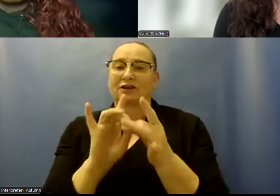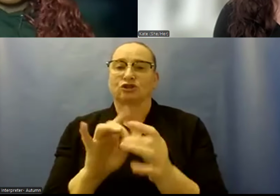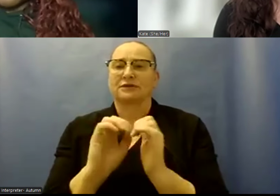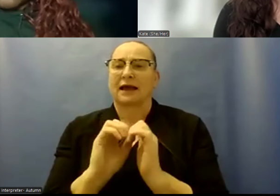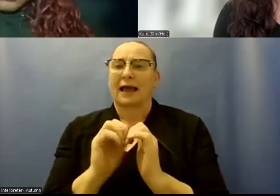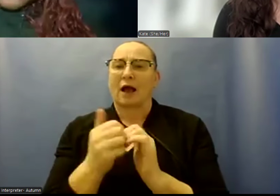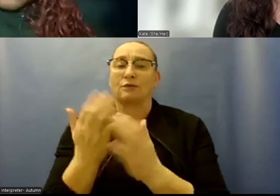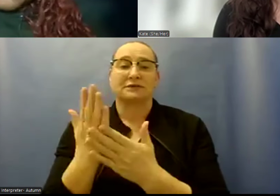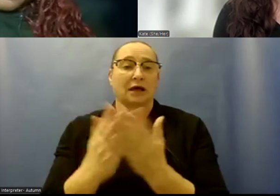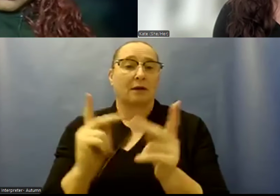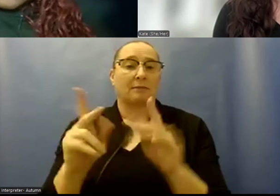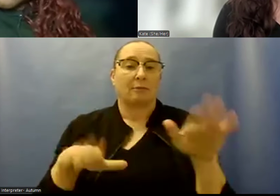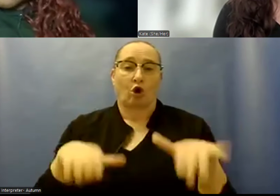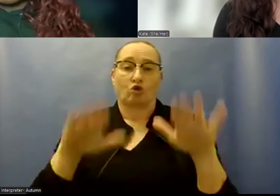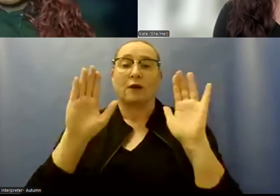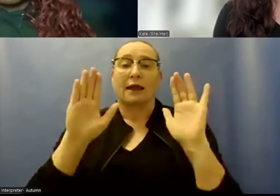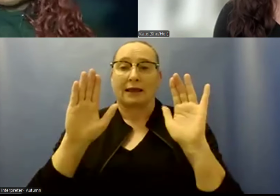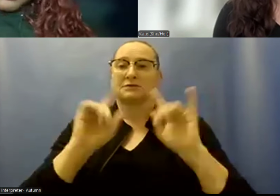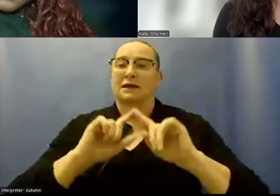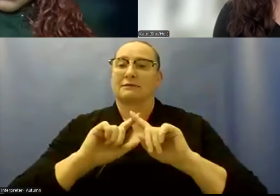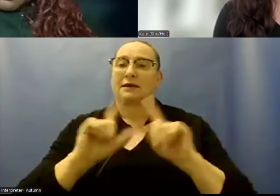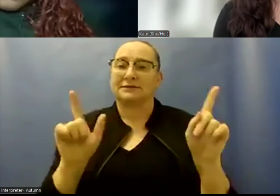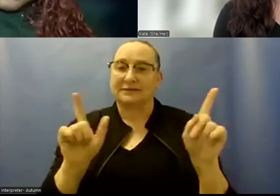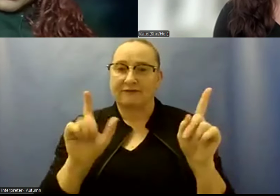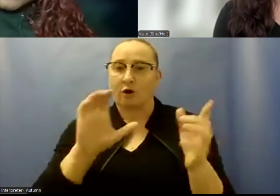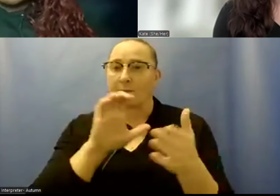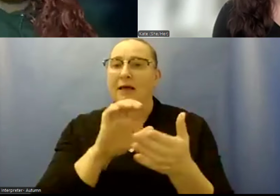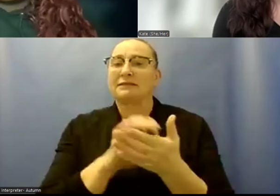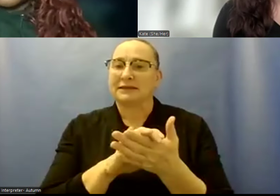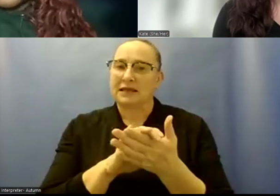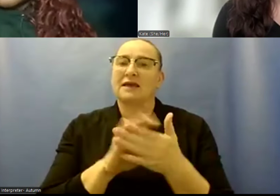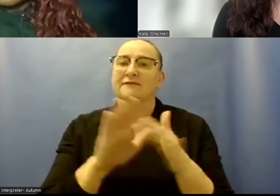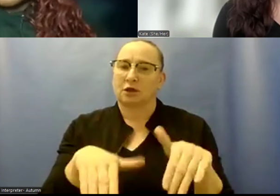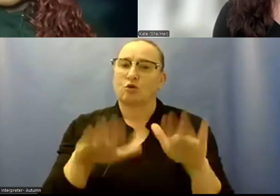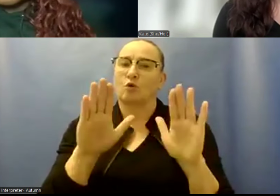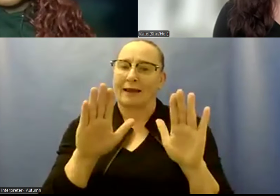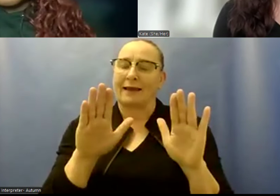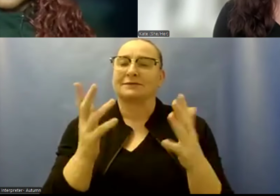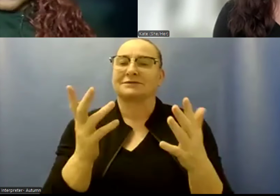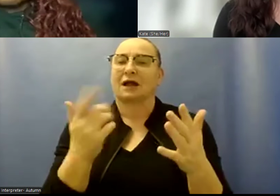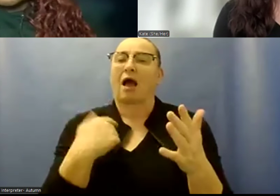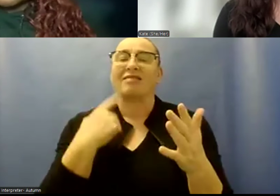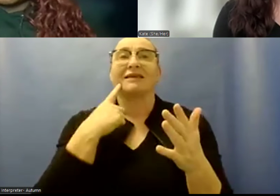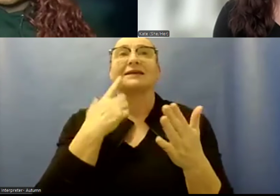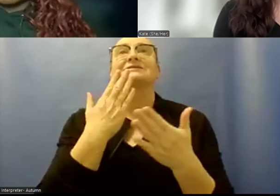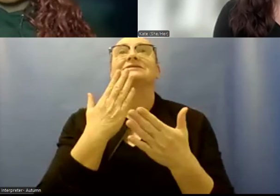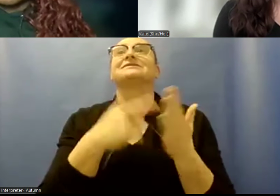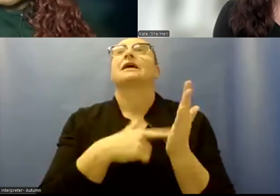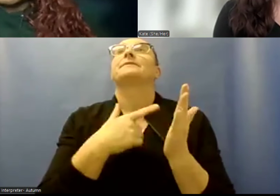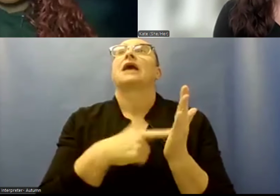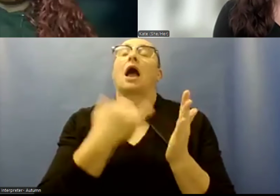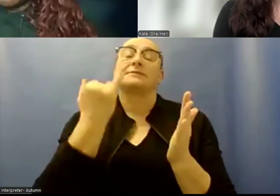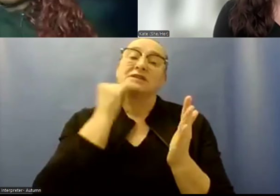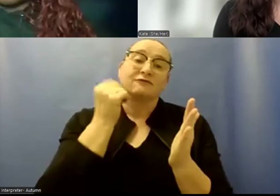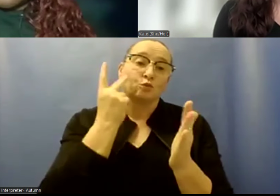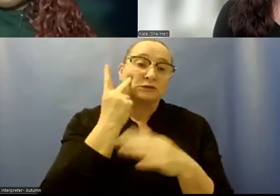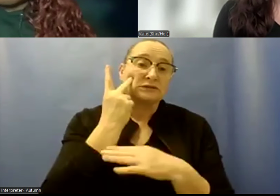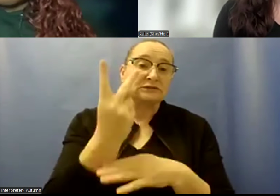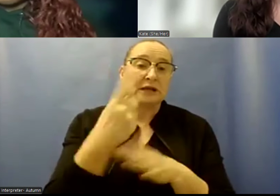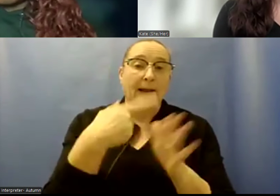some people are raised to and the different beliefs that we're raised in. I think sometimes if we are seeing a